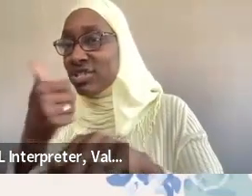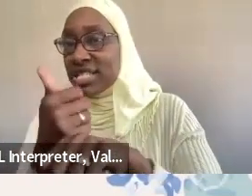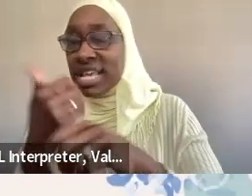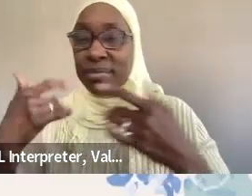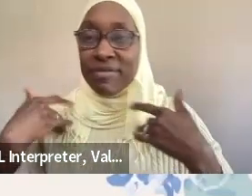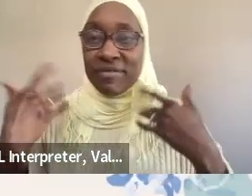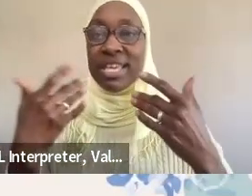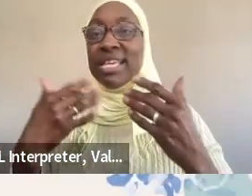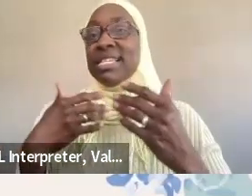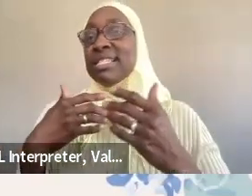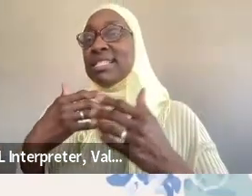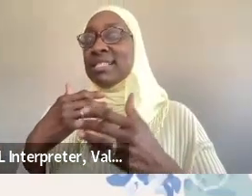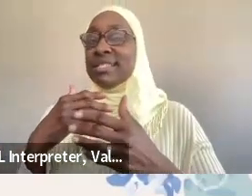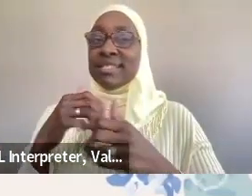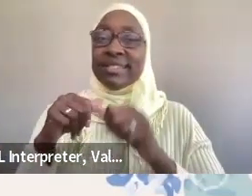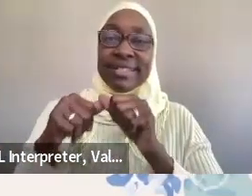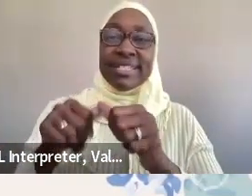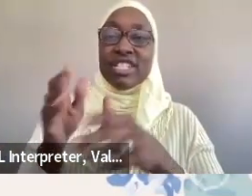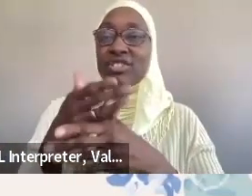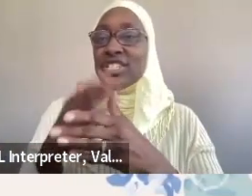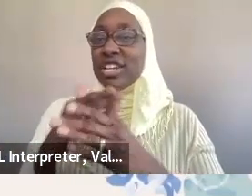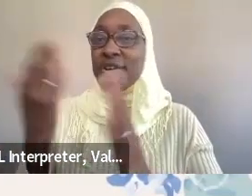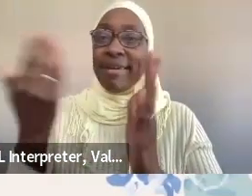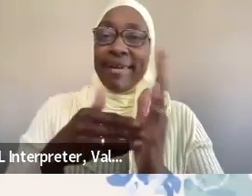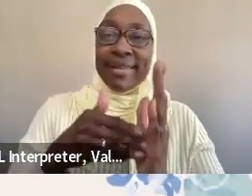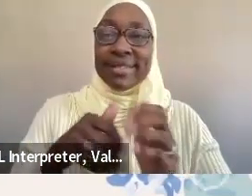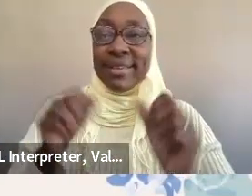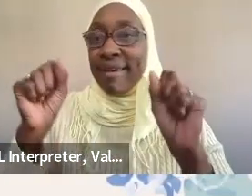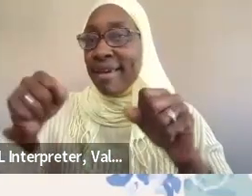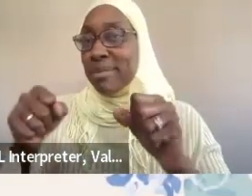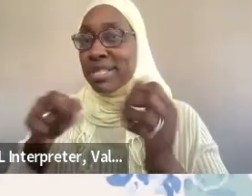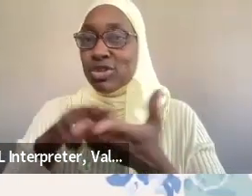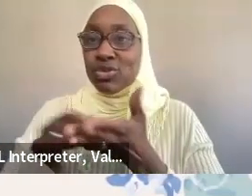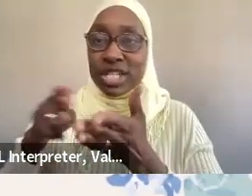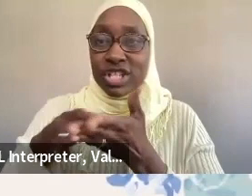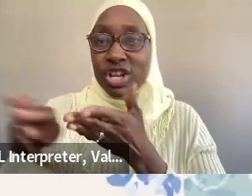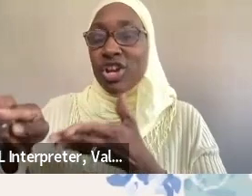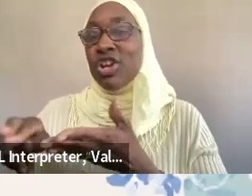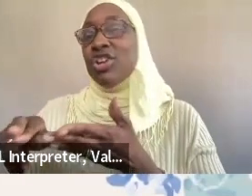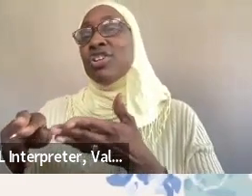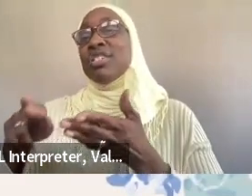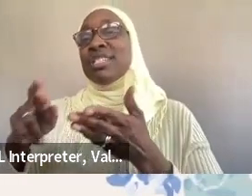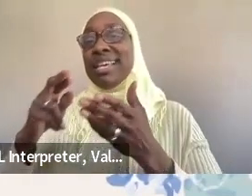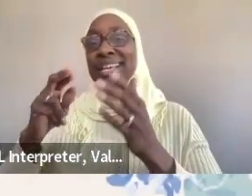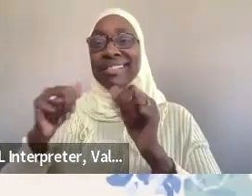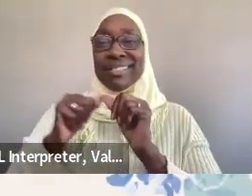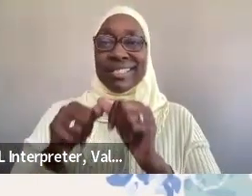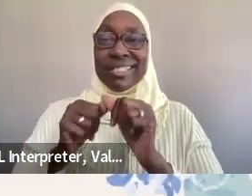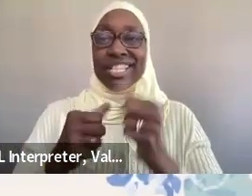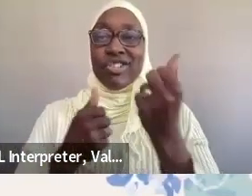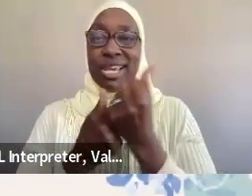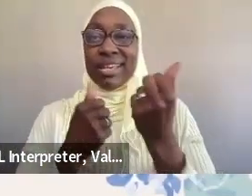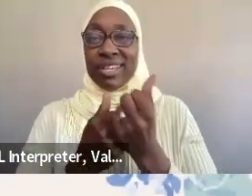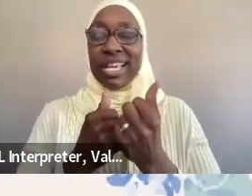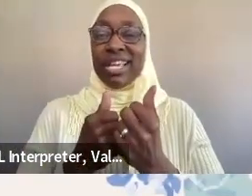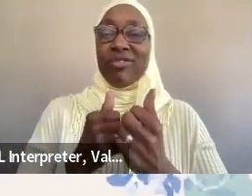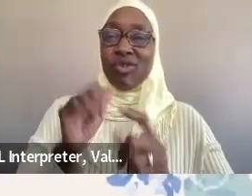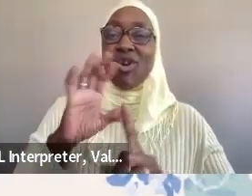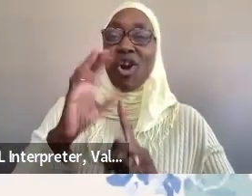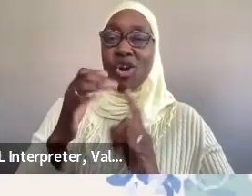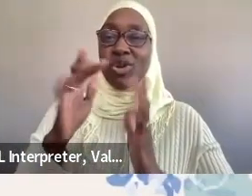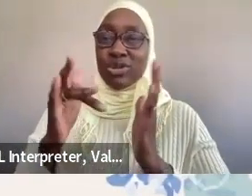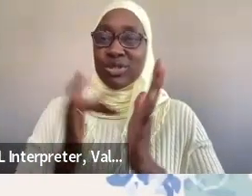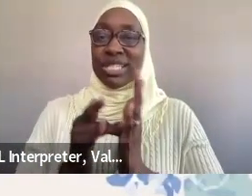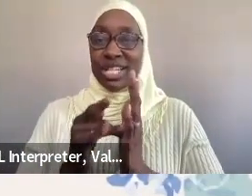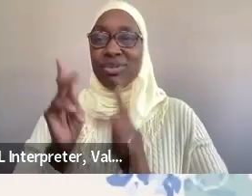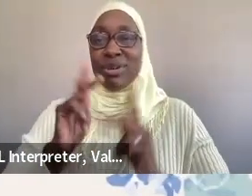anti-ableist resources, and then eventually continuing to advocate for a cultural center, a place where people can gather and be together.